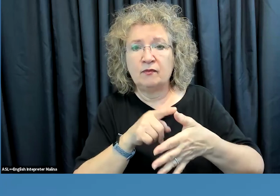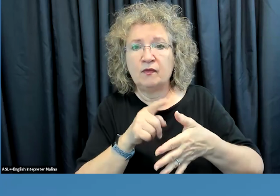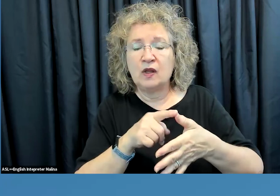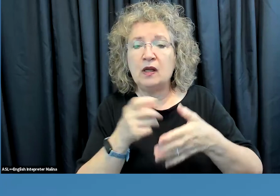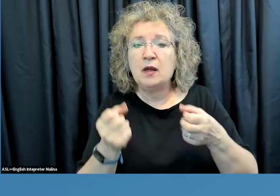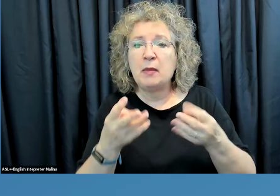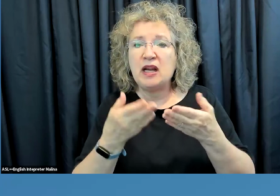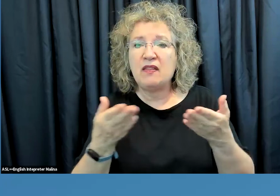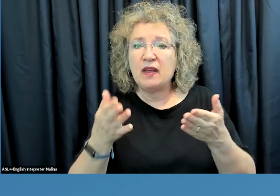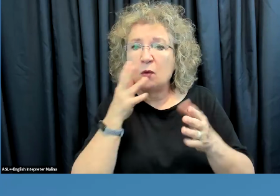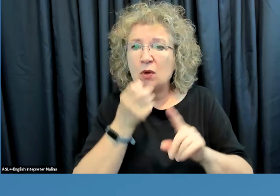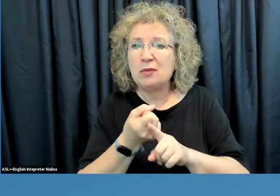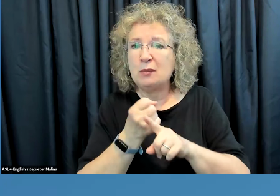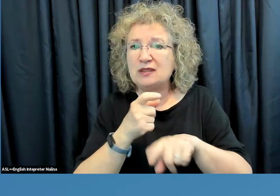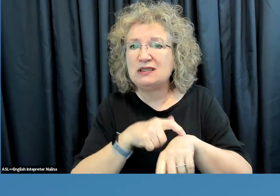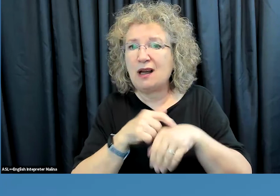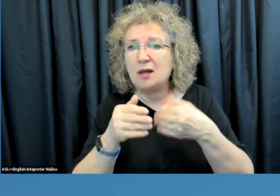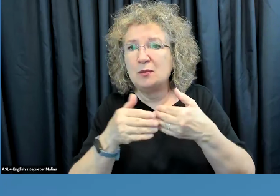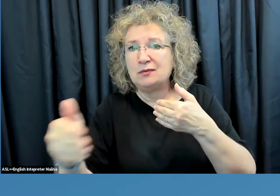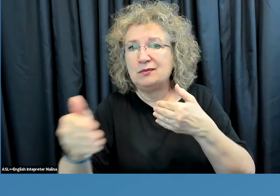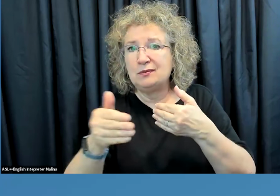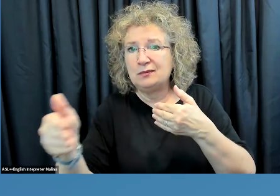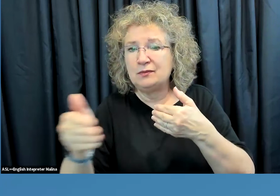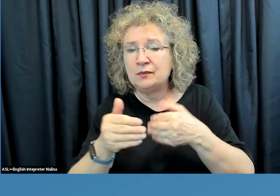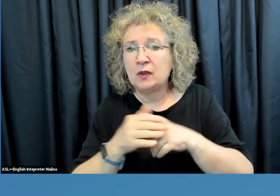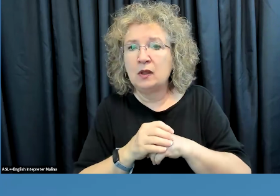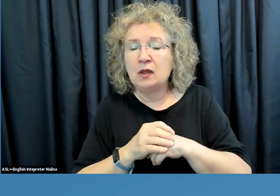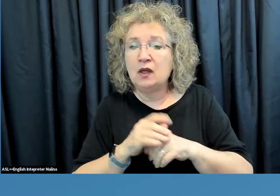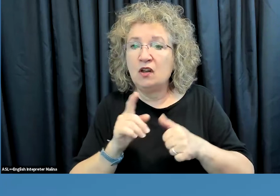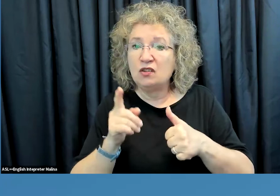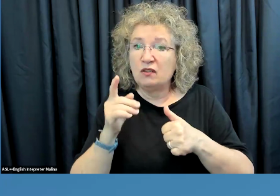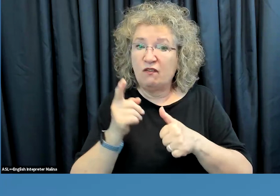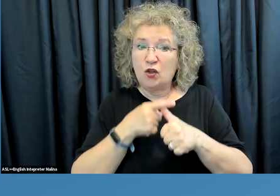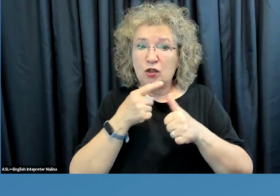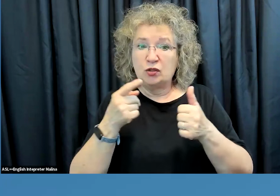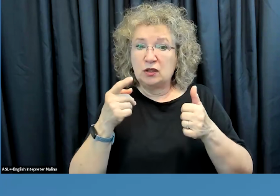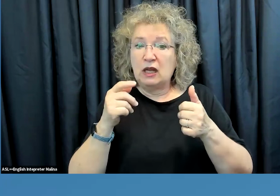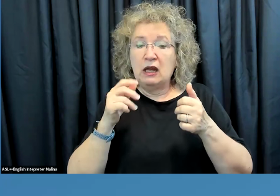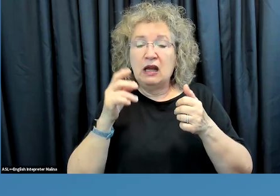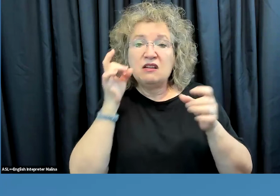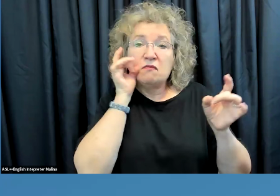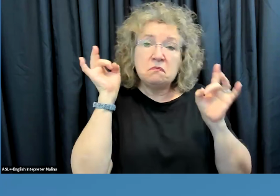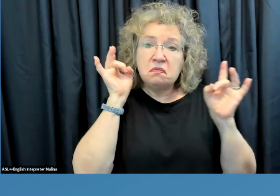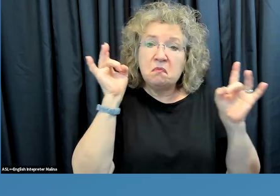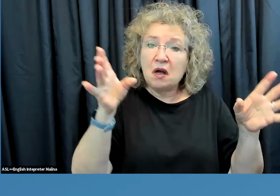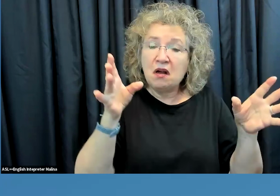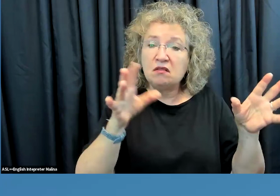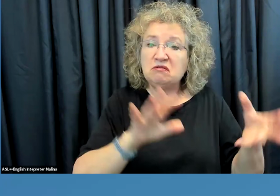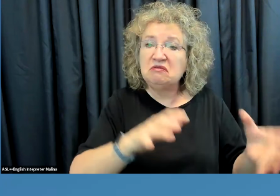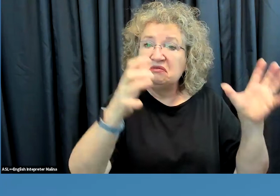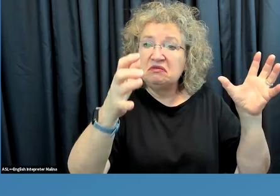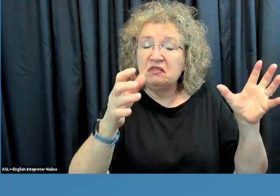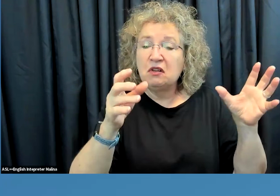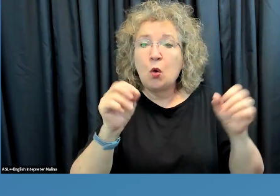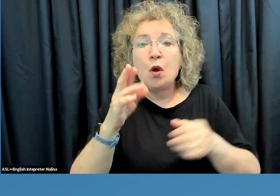frame. So one of them is the severity of the loss. Did you have a partial loss or a total